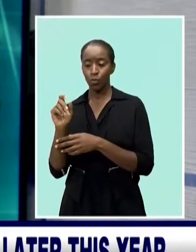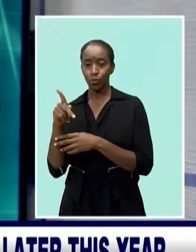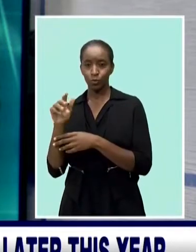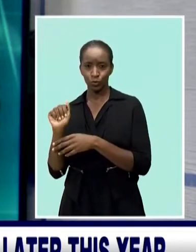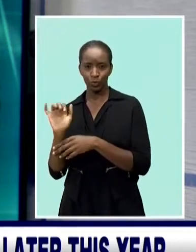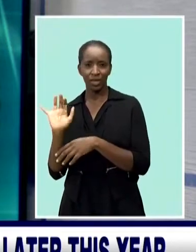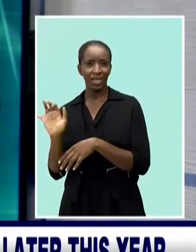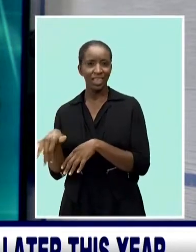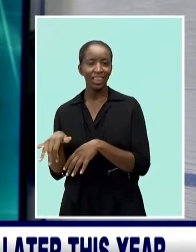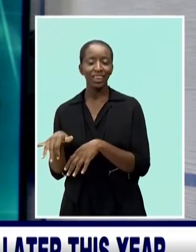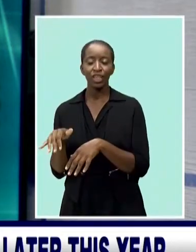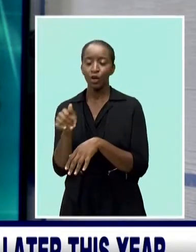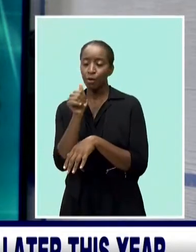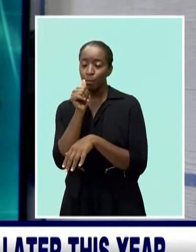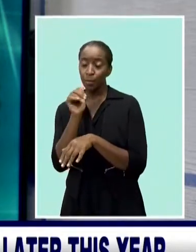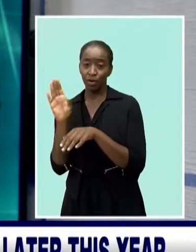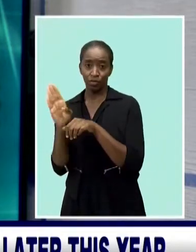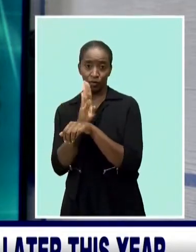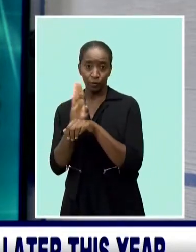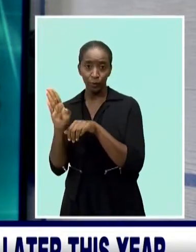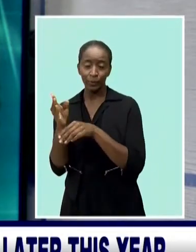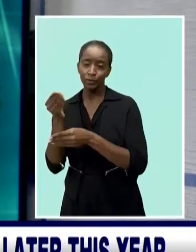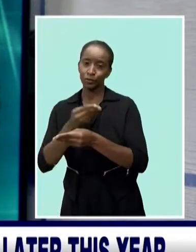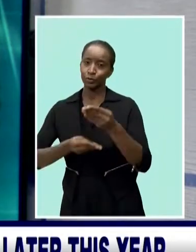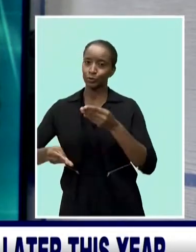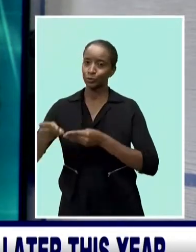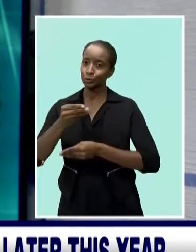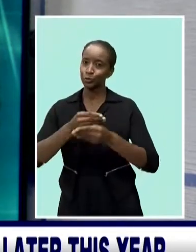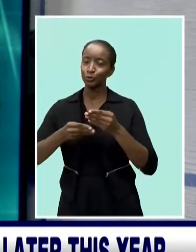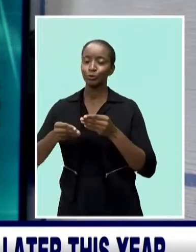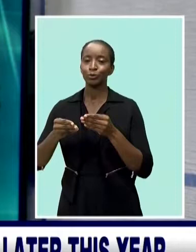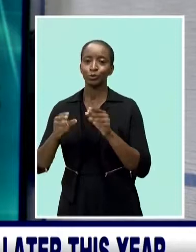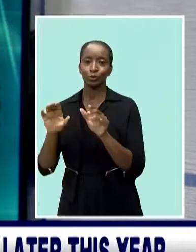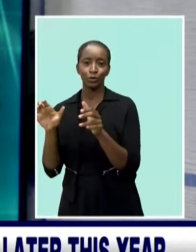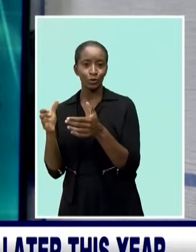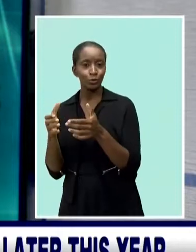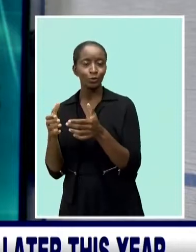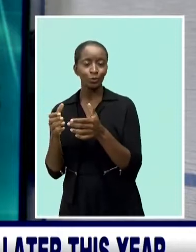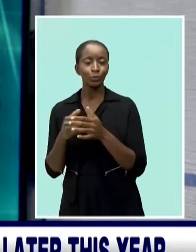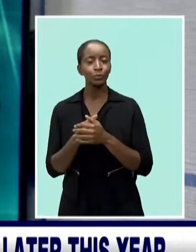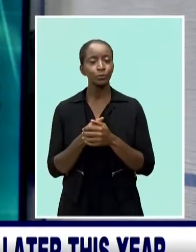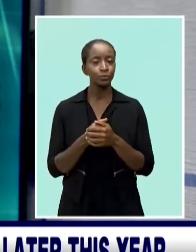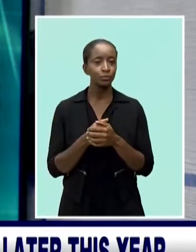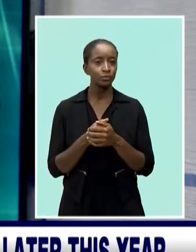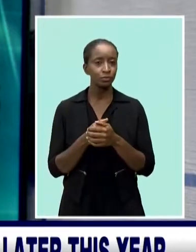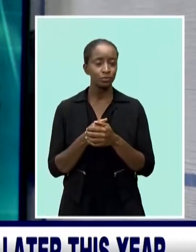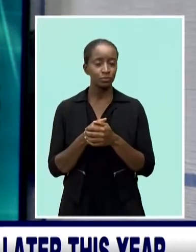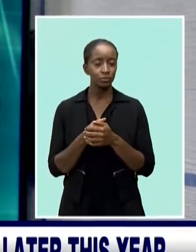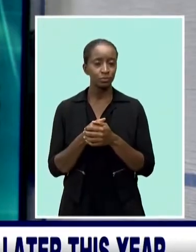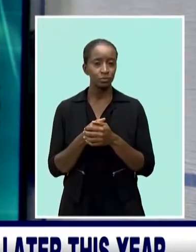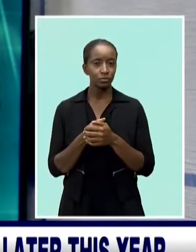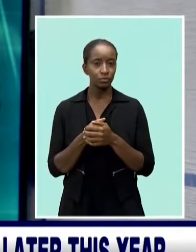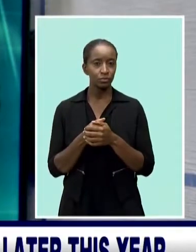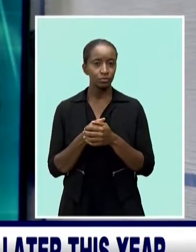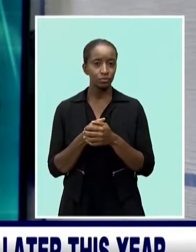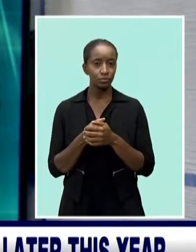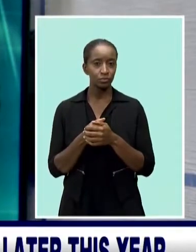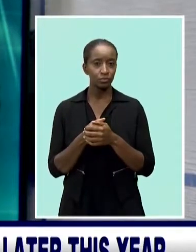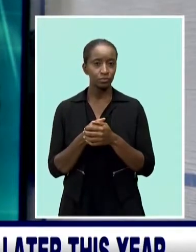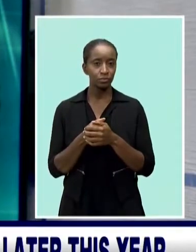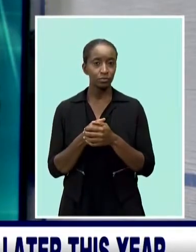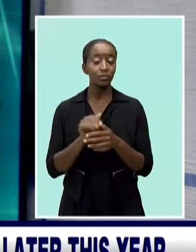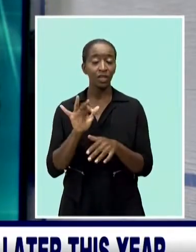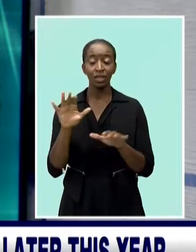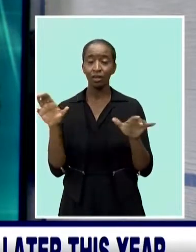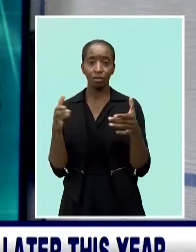It represents rum producers in Barbados and 14 other islands. Now, while the distilling conference will address all spirits, special focus will be